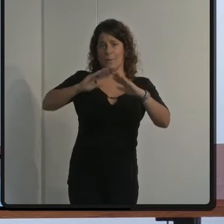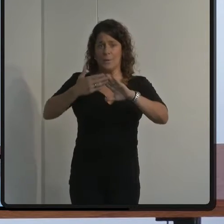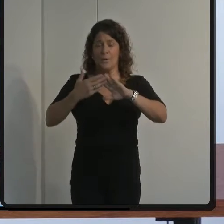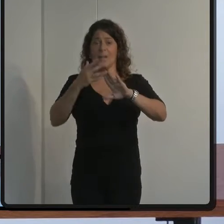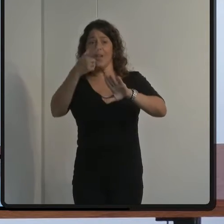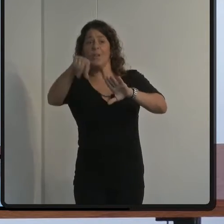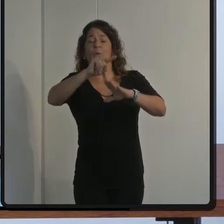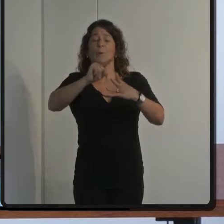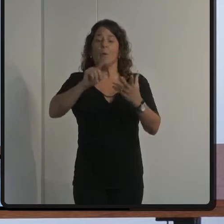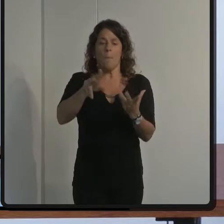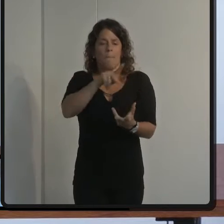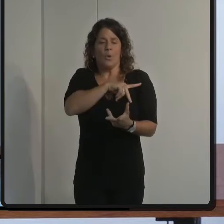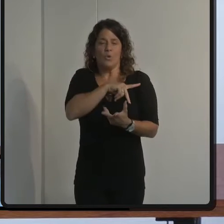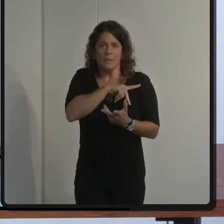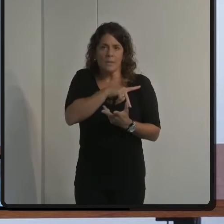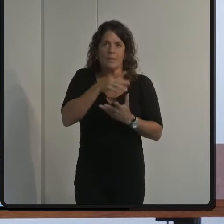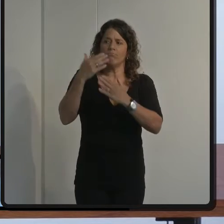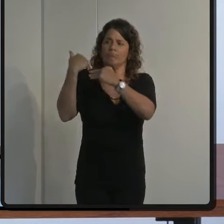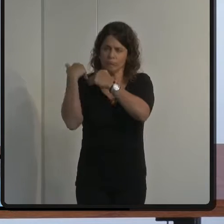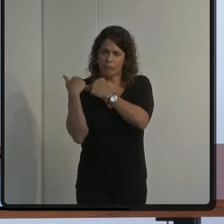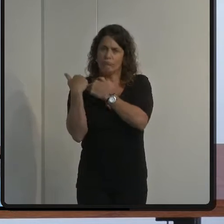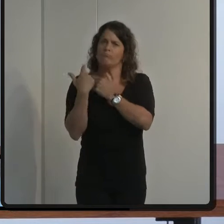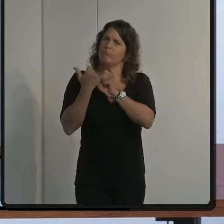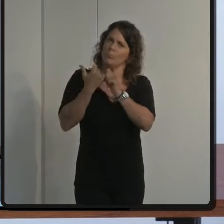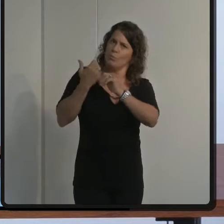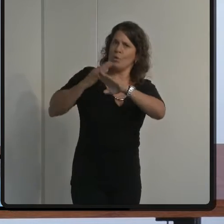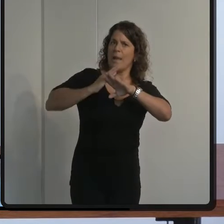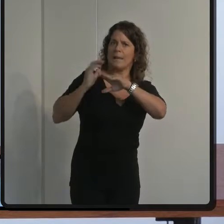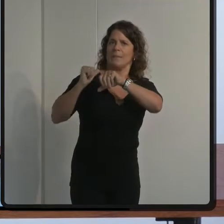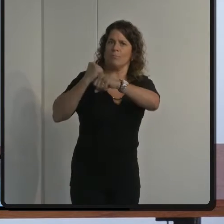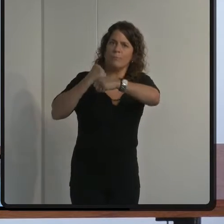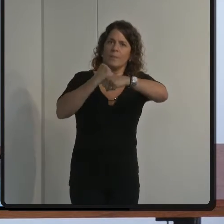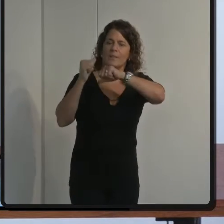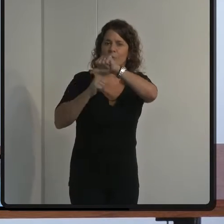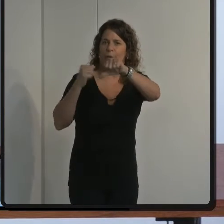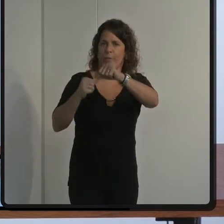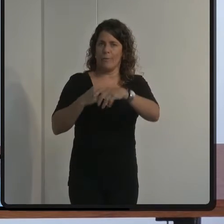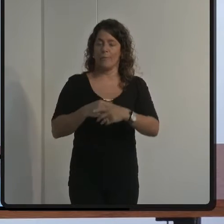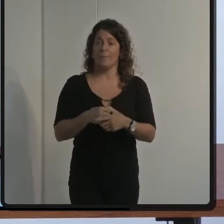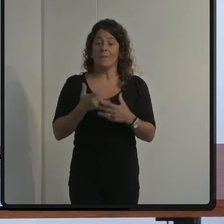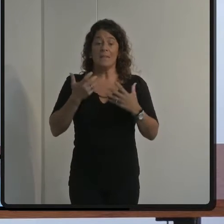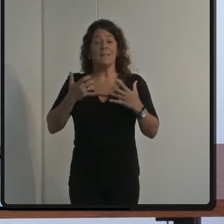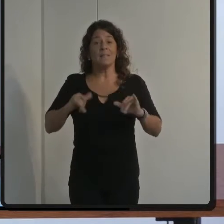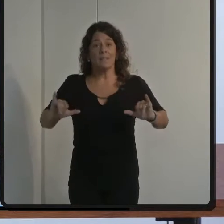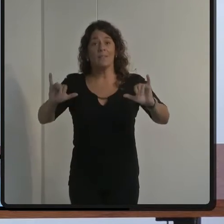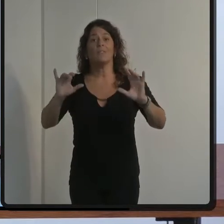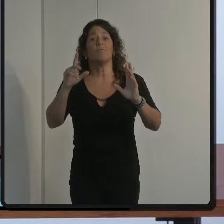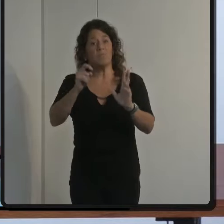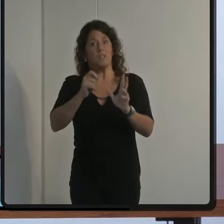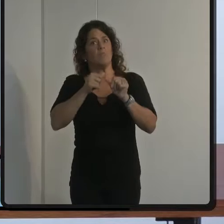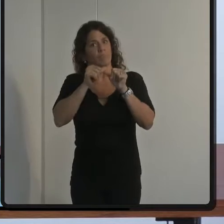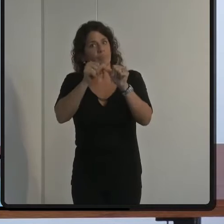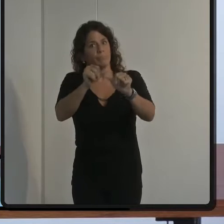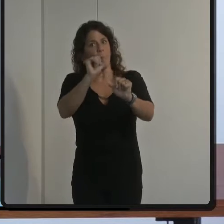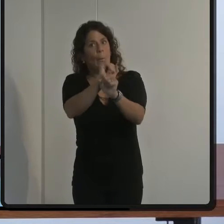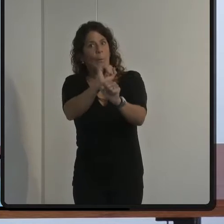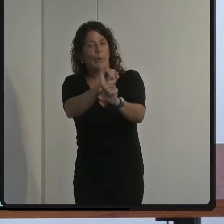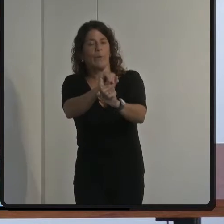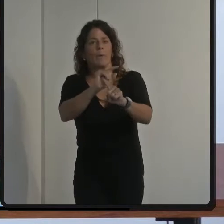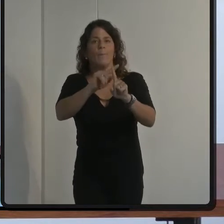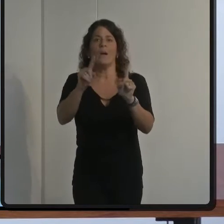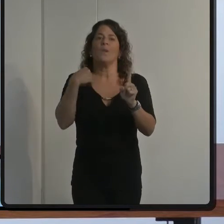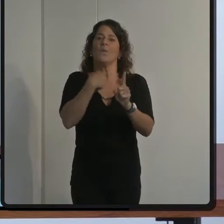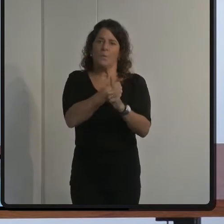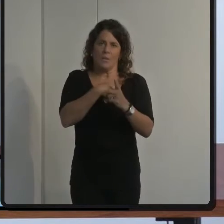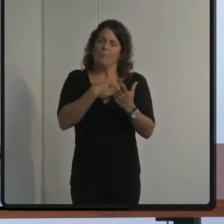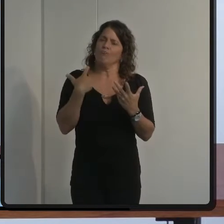personal responsibility to protect others. There is more work to be done, but we have proven once again that we are up to this task and